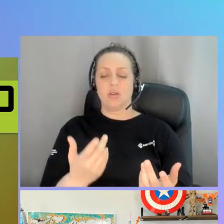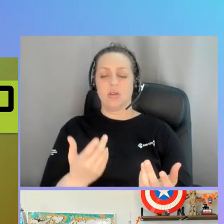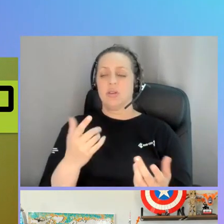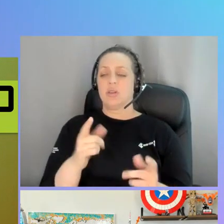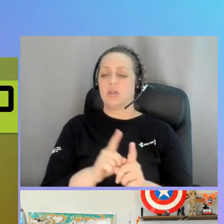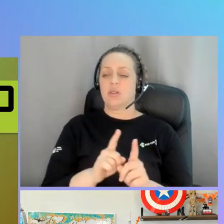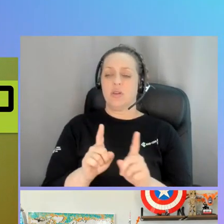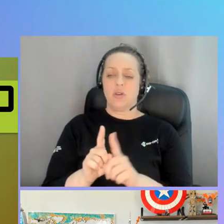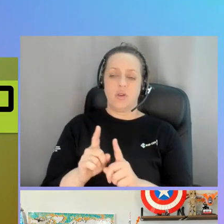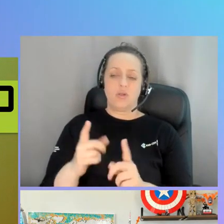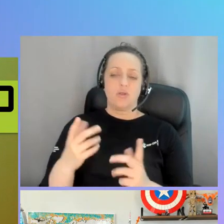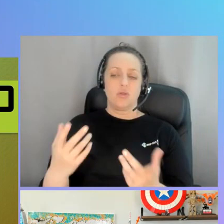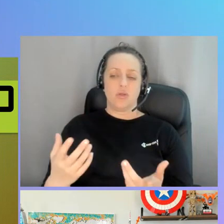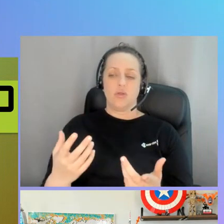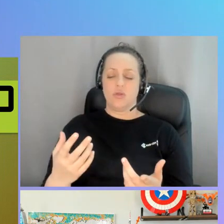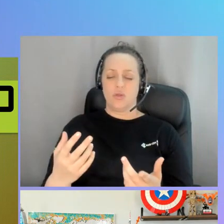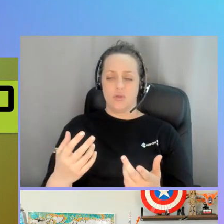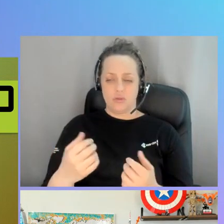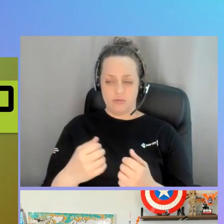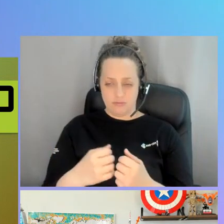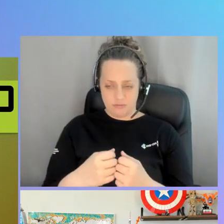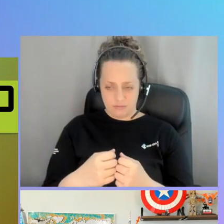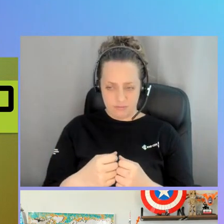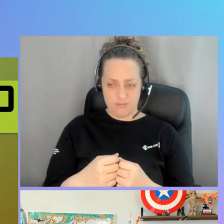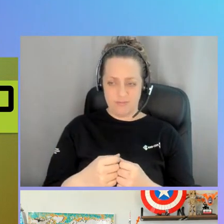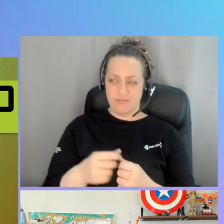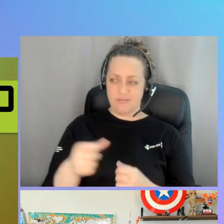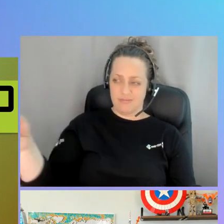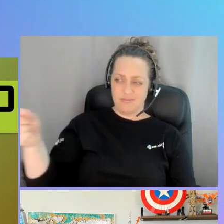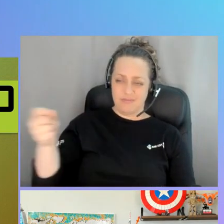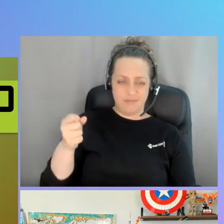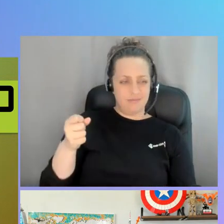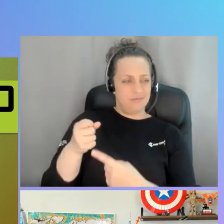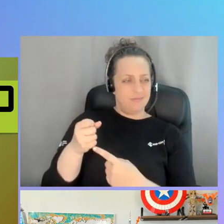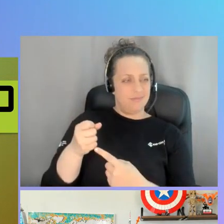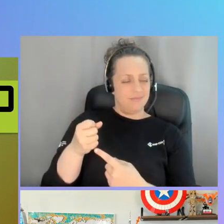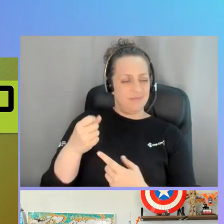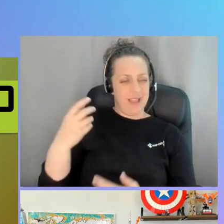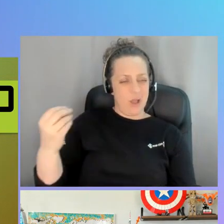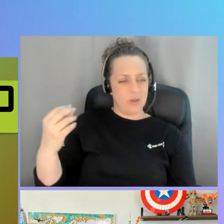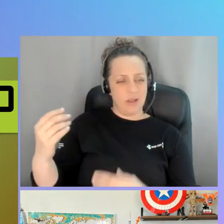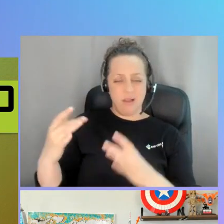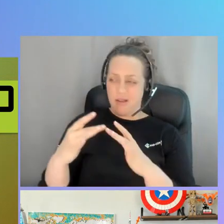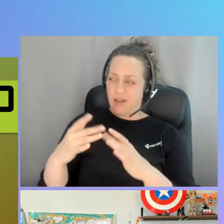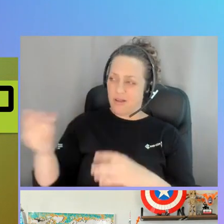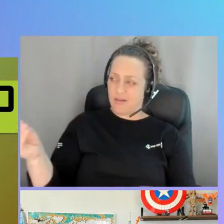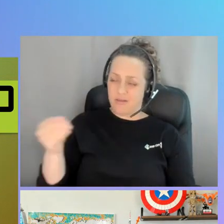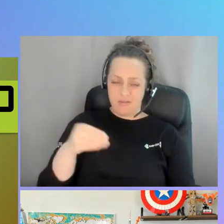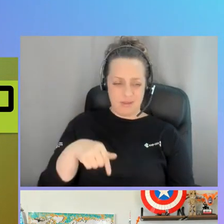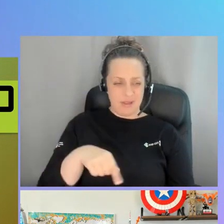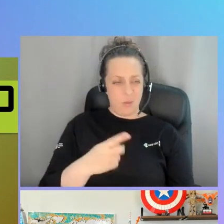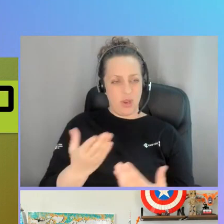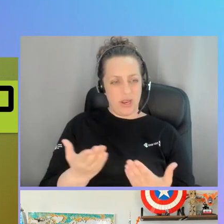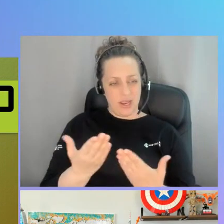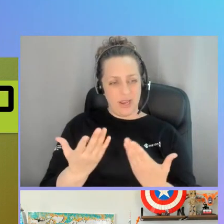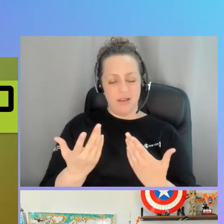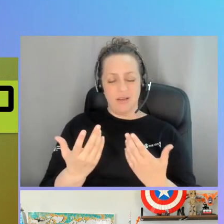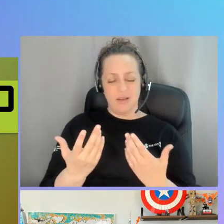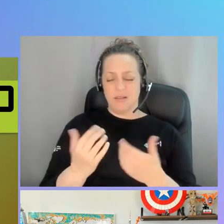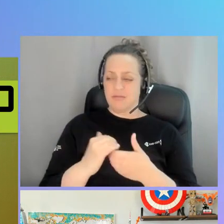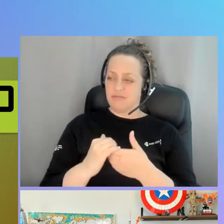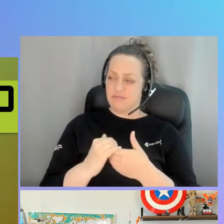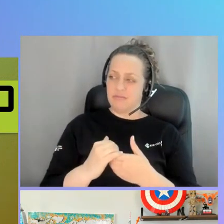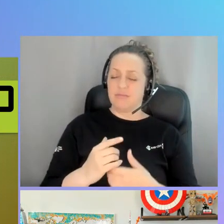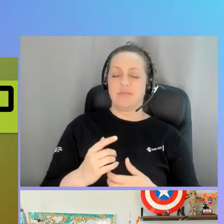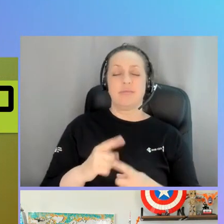can absolutely look to a outside partner to get you going. But ultimately, I think it